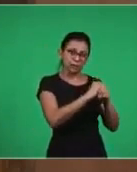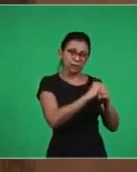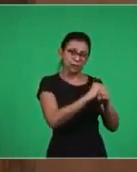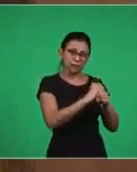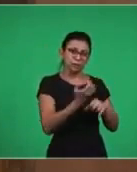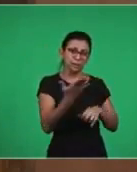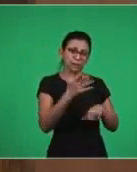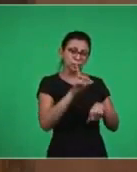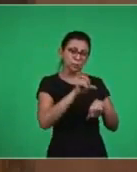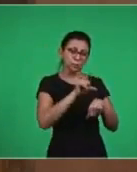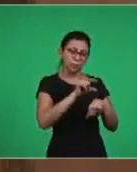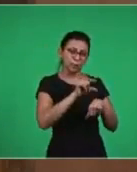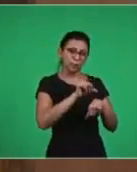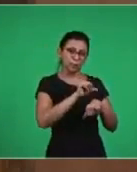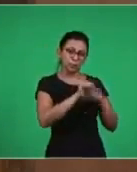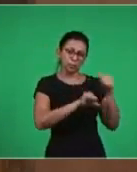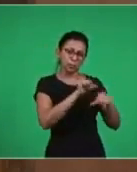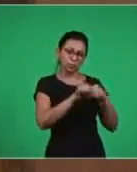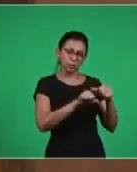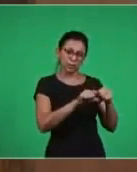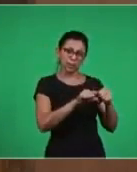the hours of services.